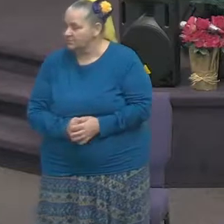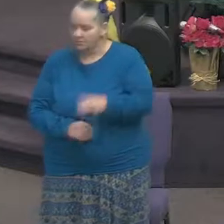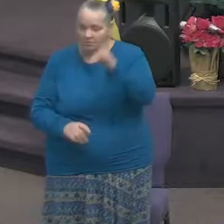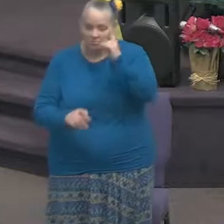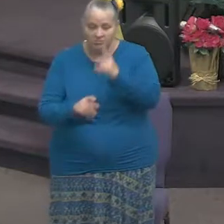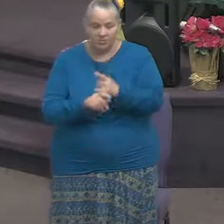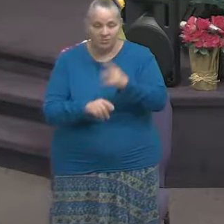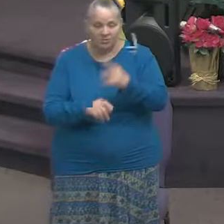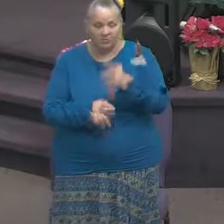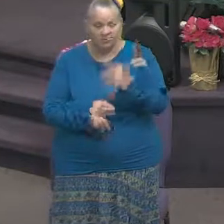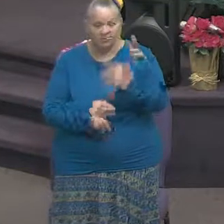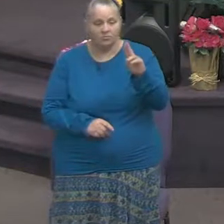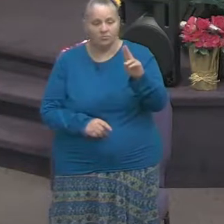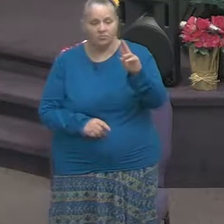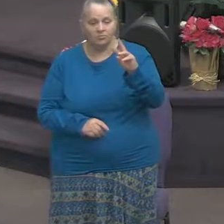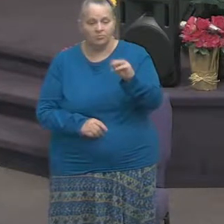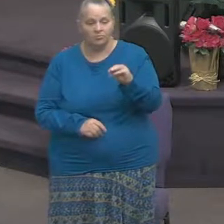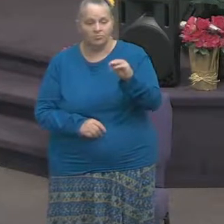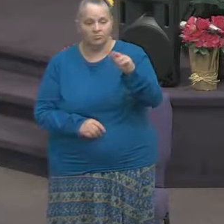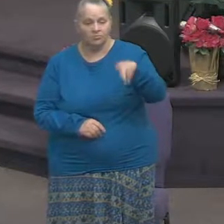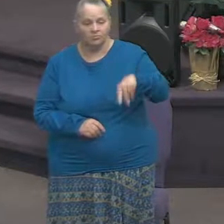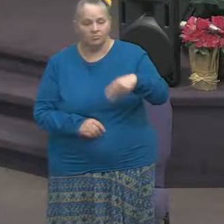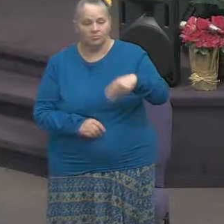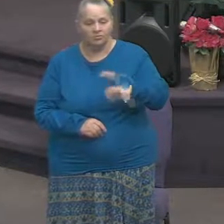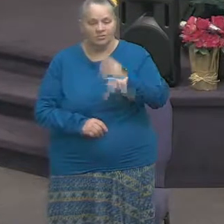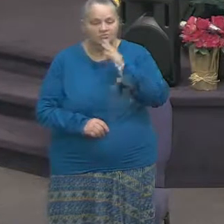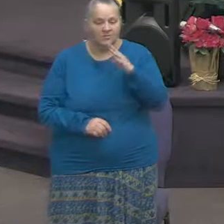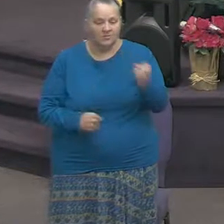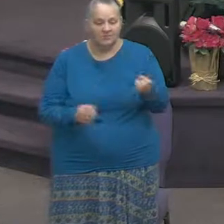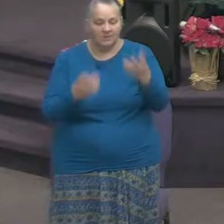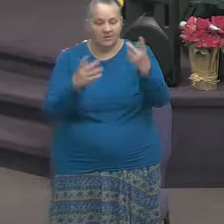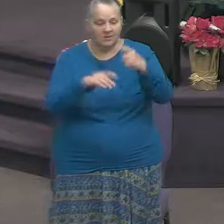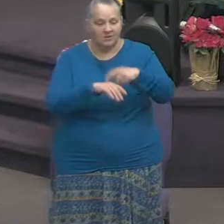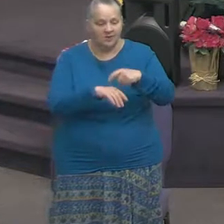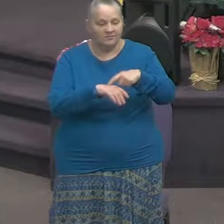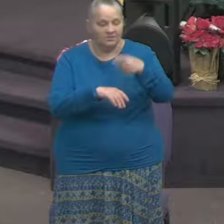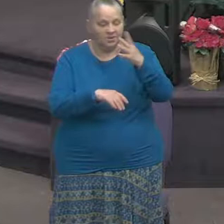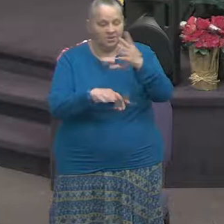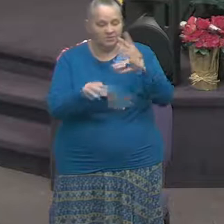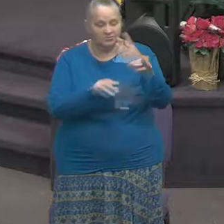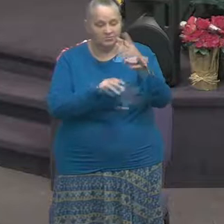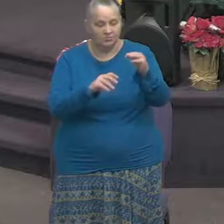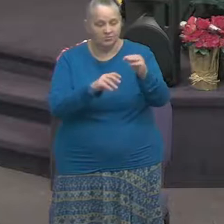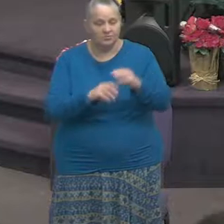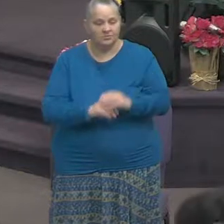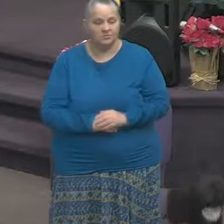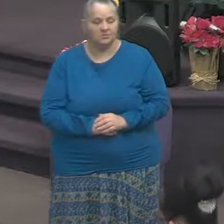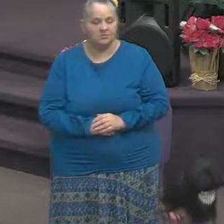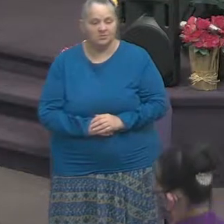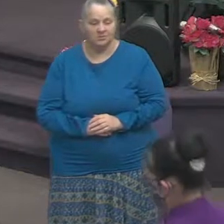Brother Chris Rumph has been here several times and he's preached, and God has moved every single time that he has been here.